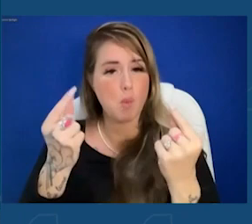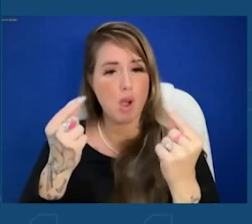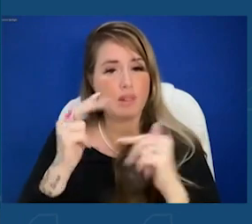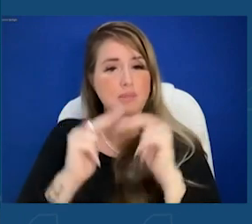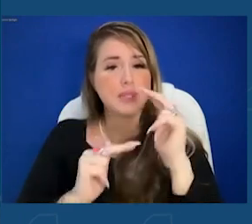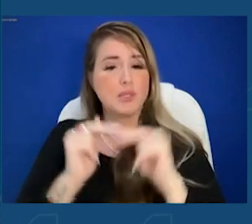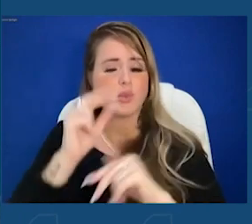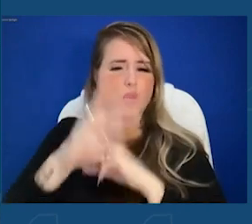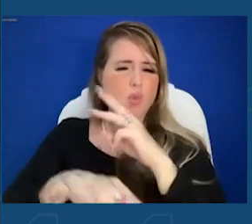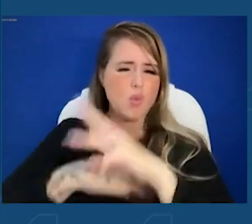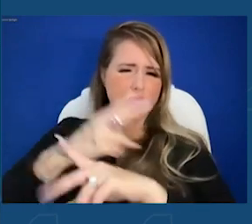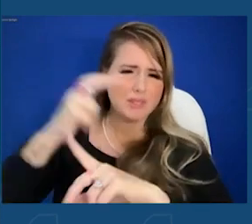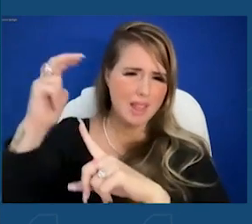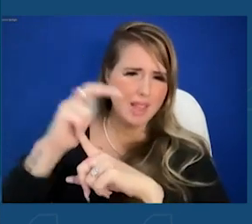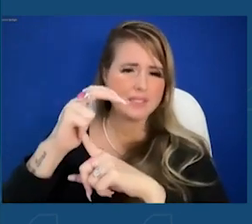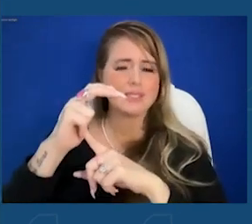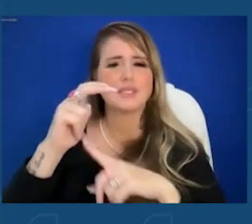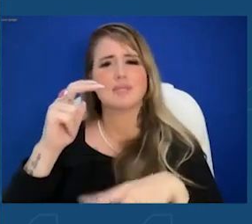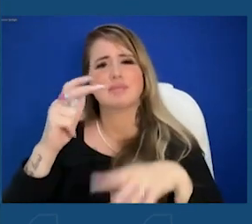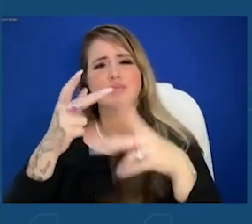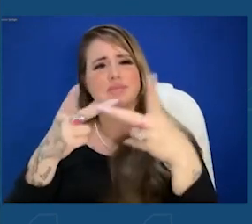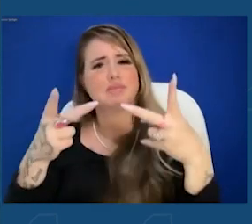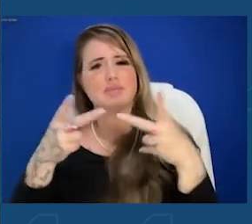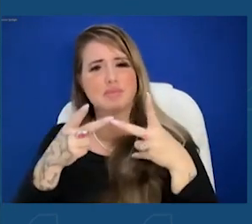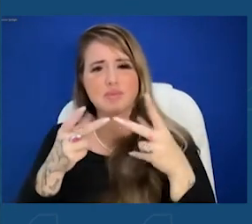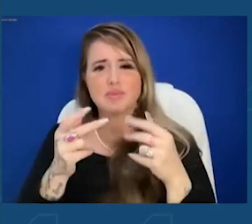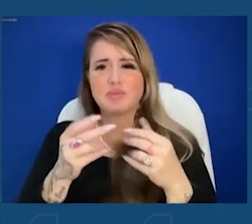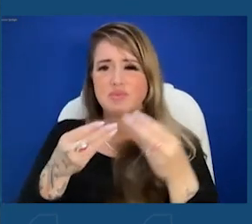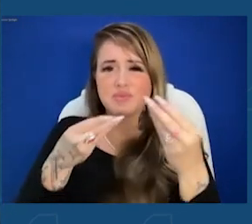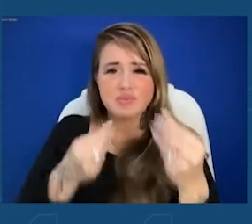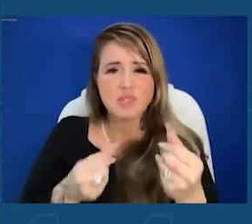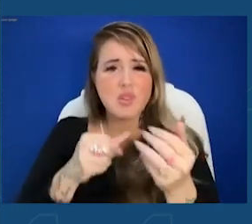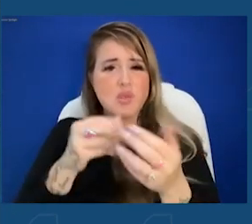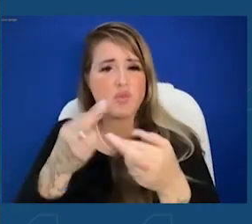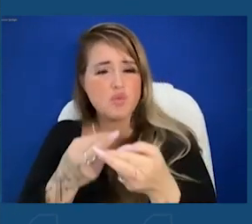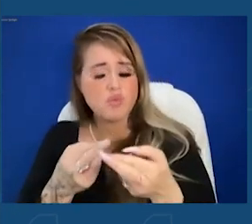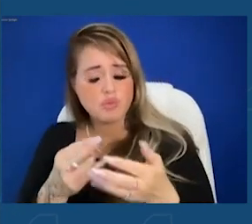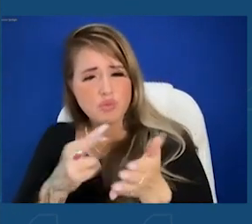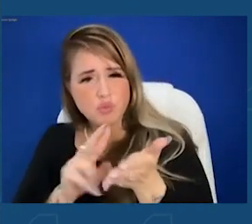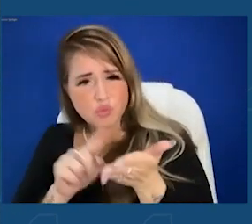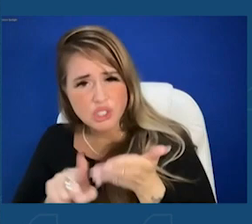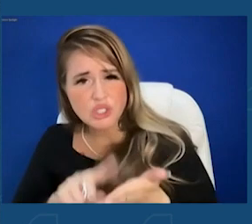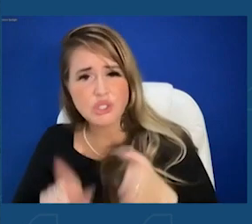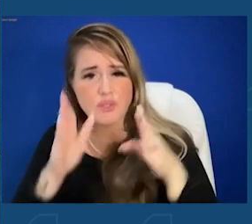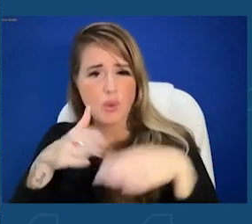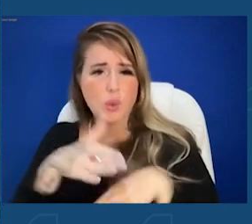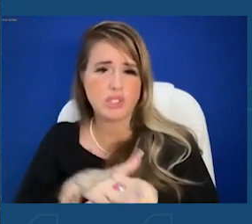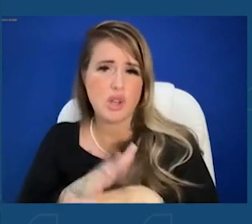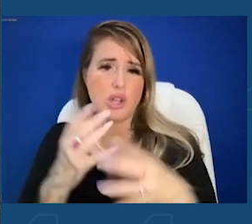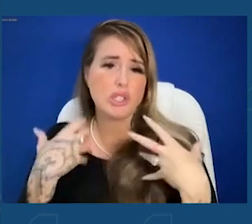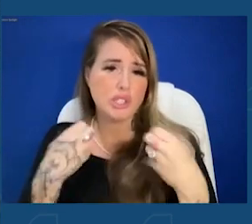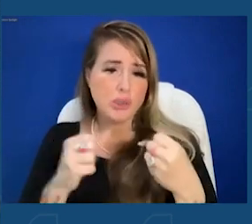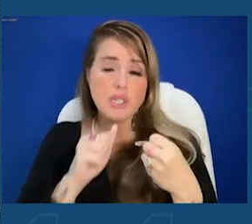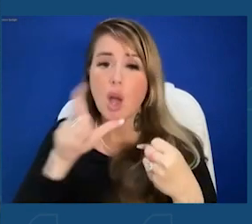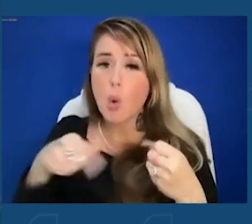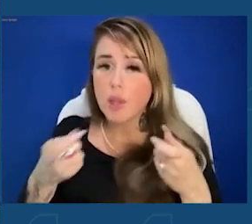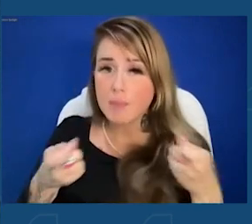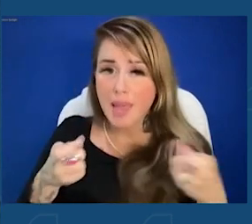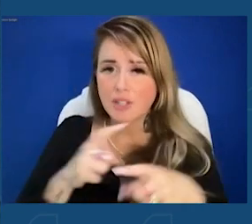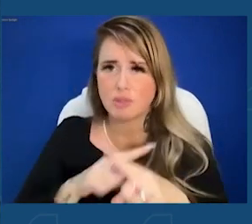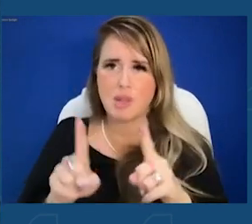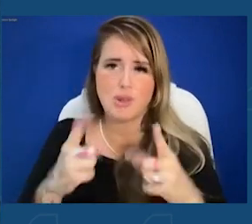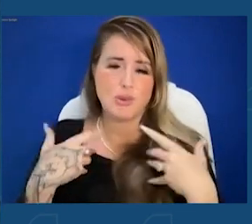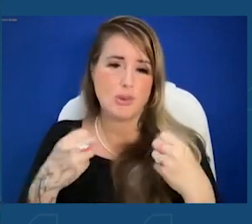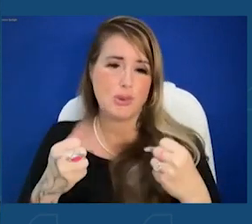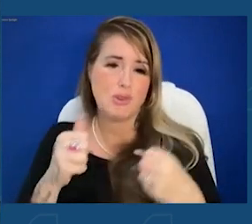renowned medical team, and fund groundbreaking research with a focus of curing, not just managing, but curing